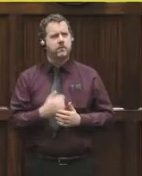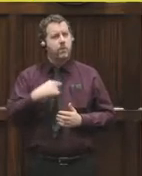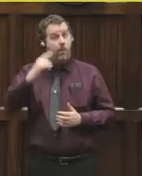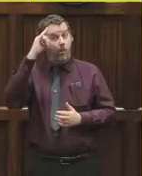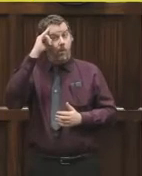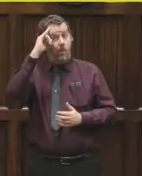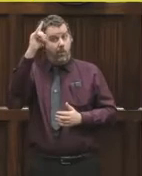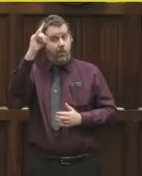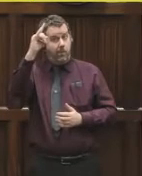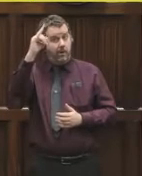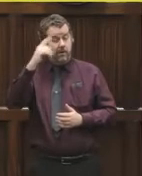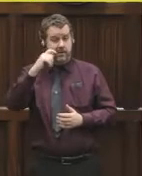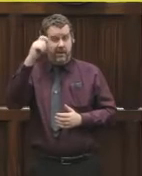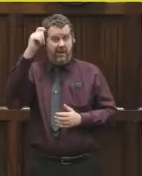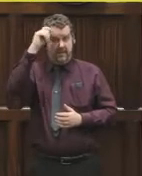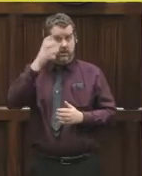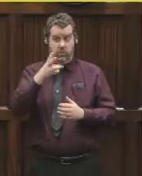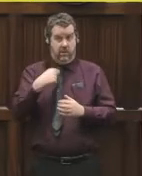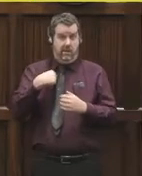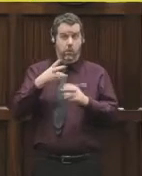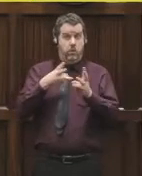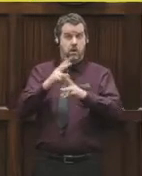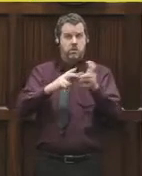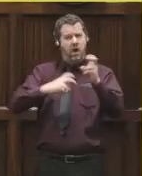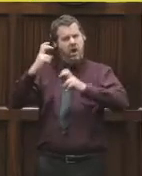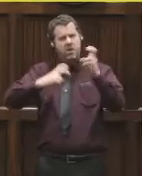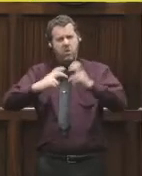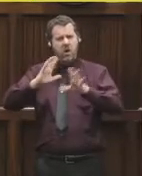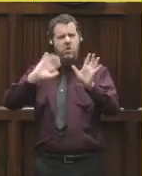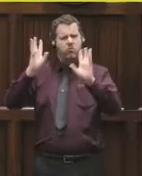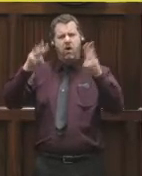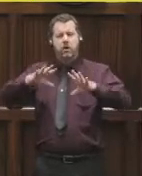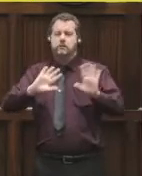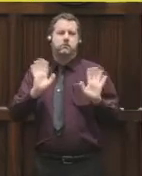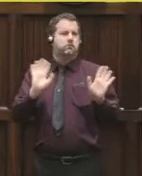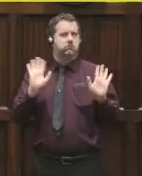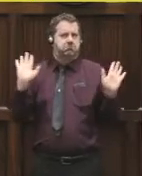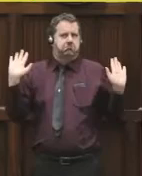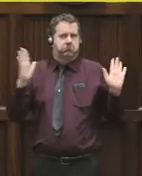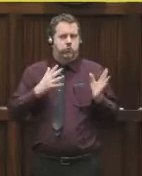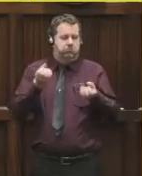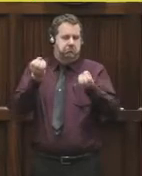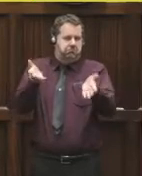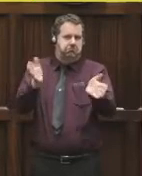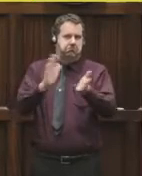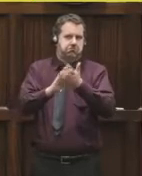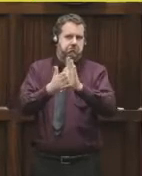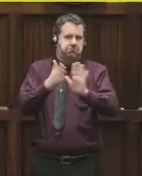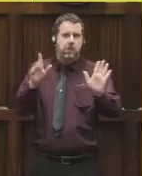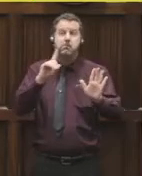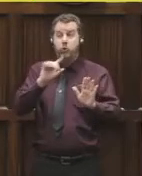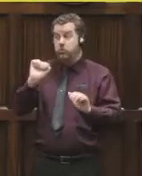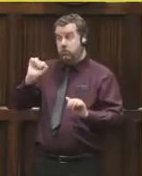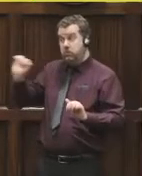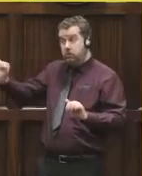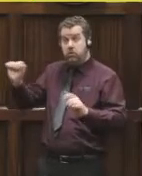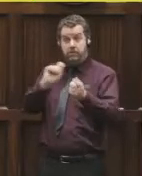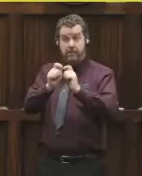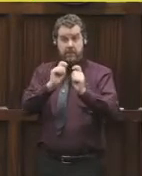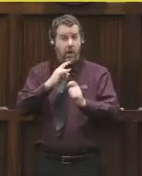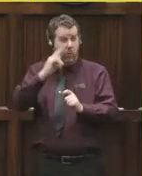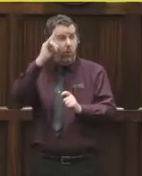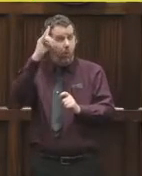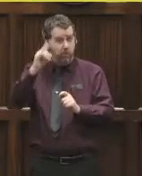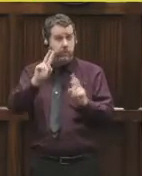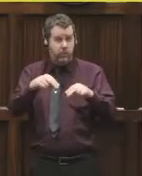be discordant in my contribution, that what is intended in this amendment can be accepted. And